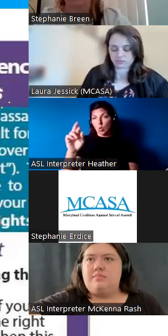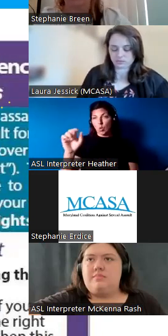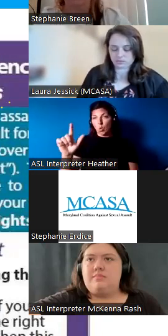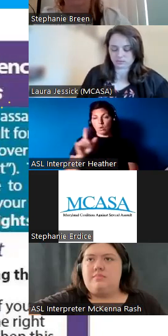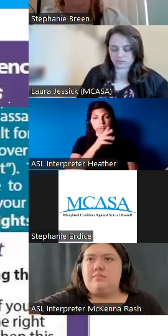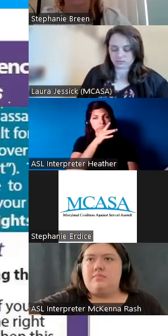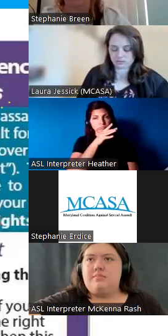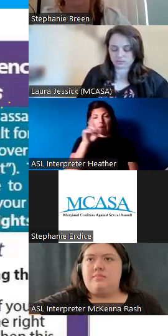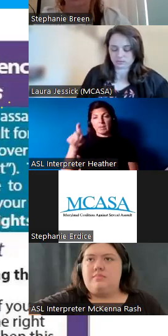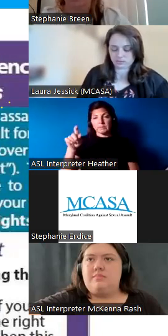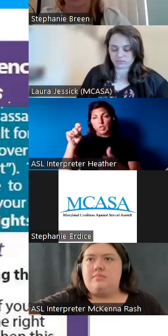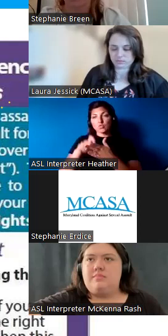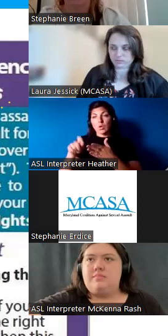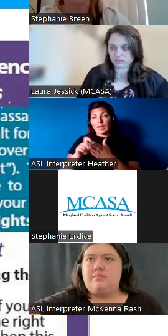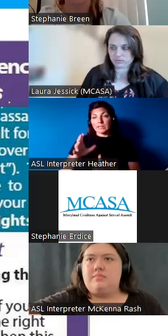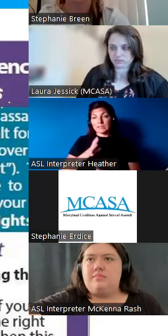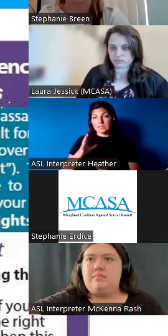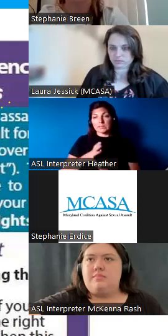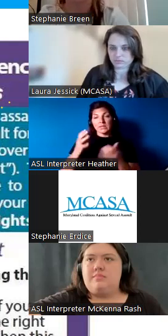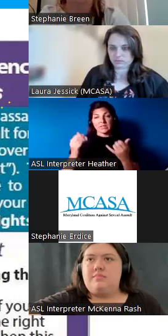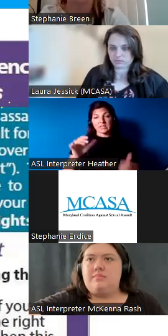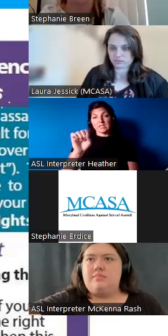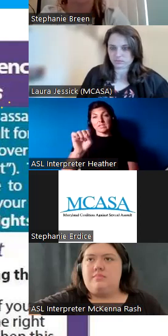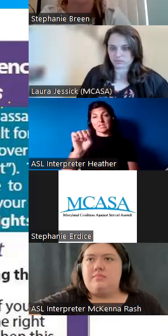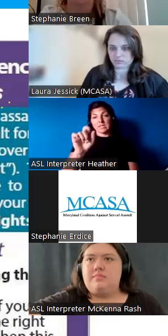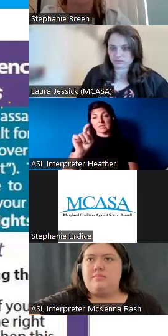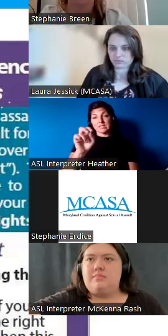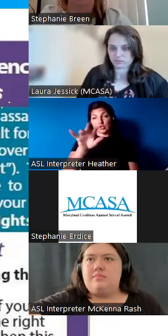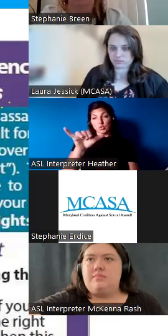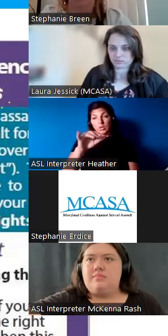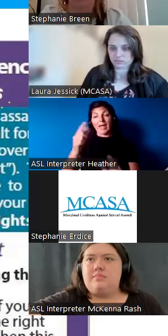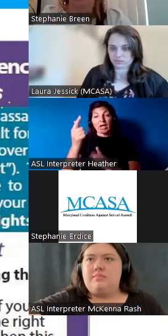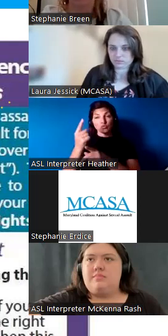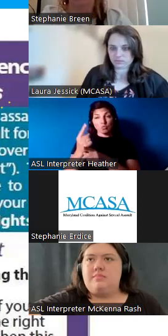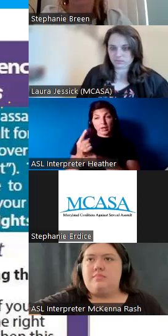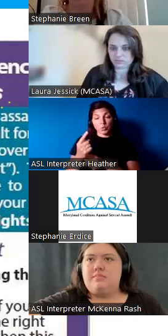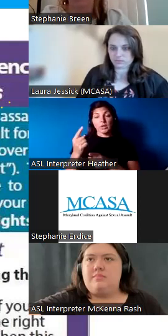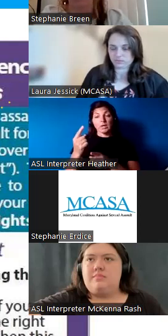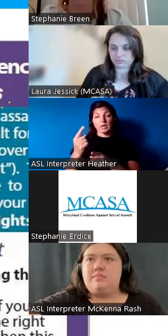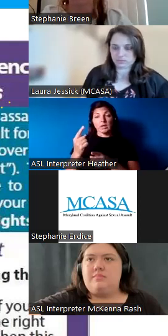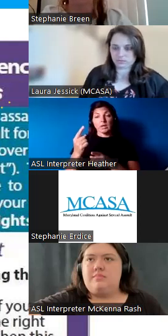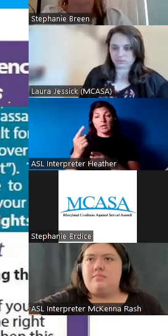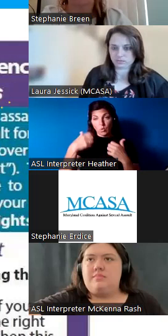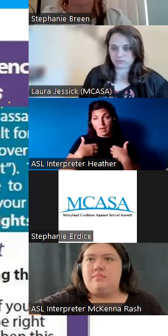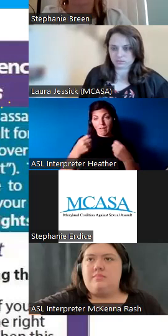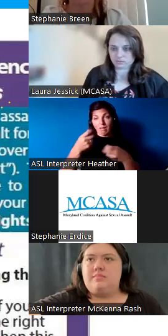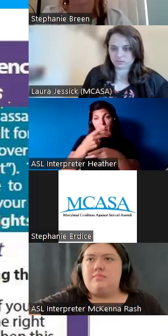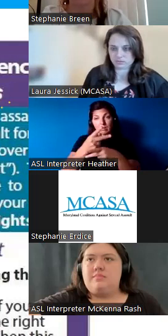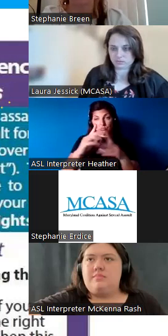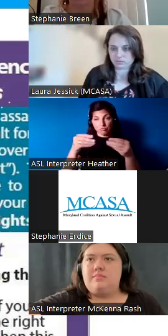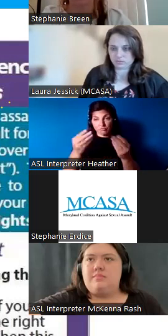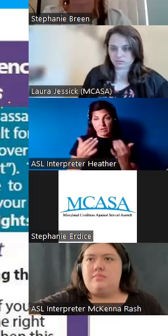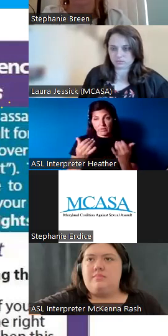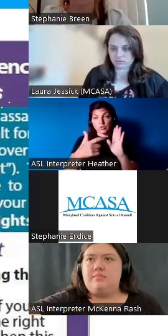writing. And this is a statutory and a regulatory requirement for healthcare providers. This requirement